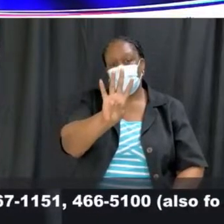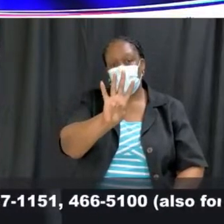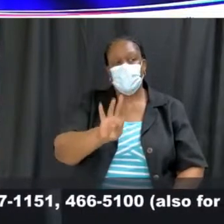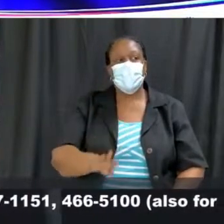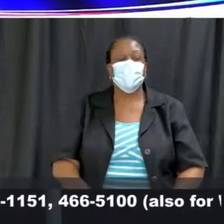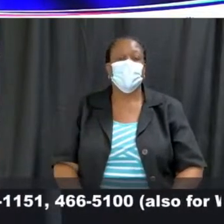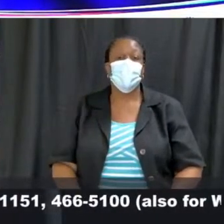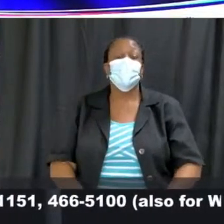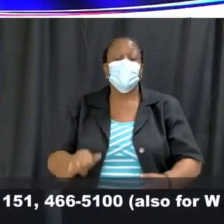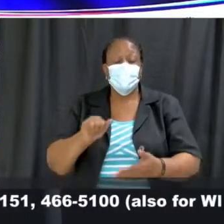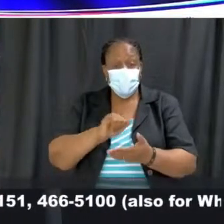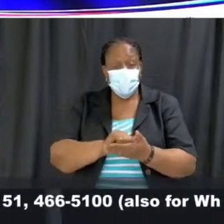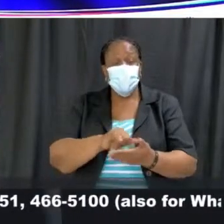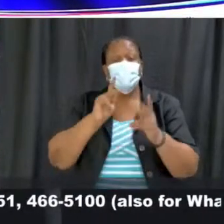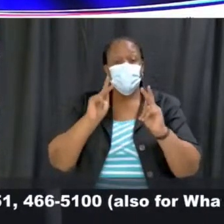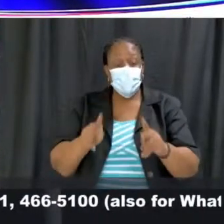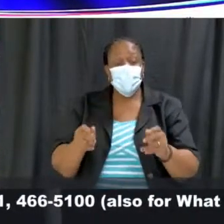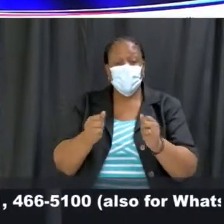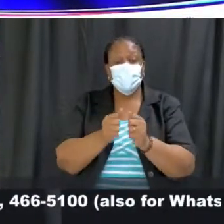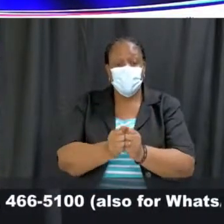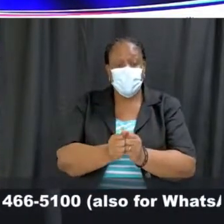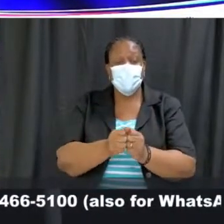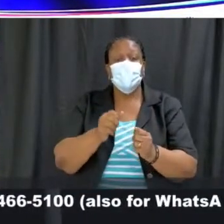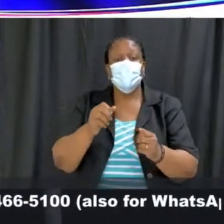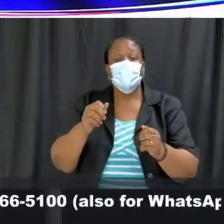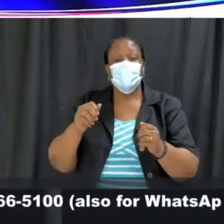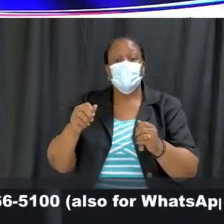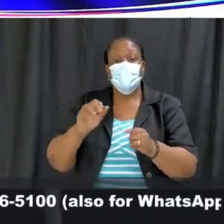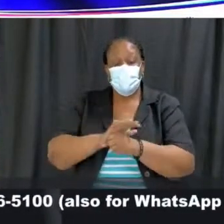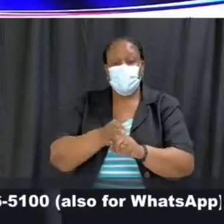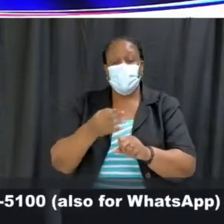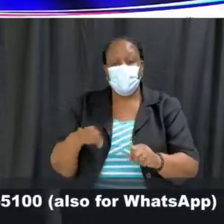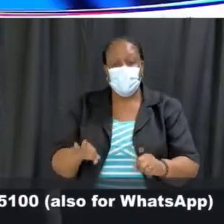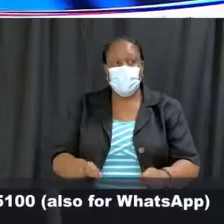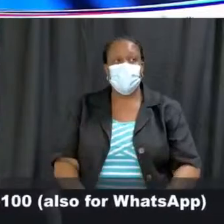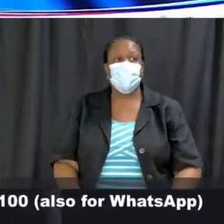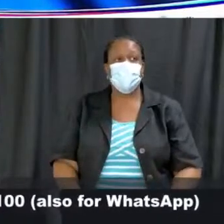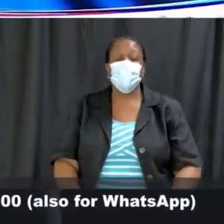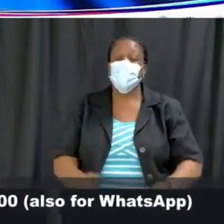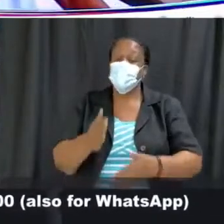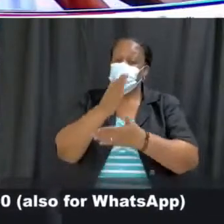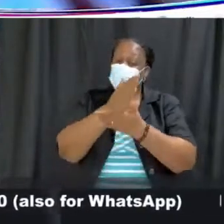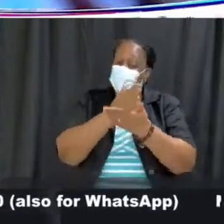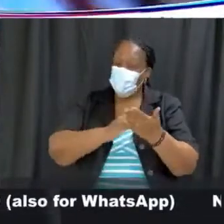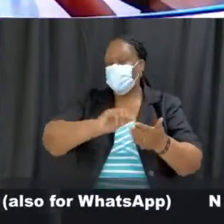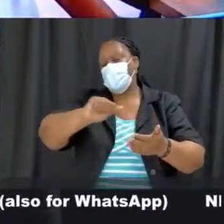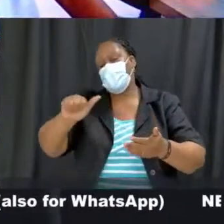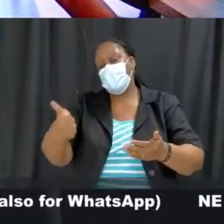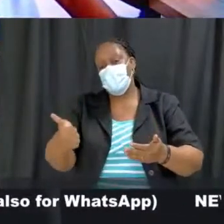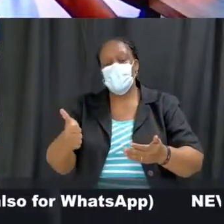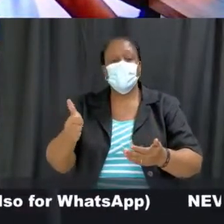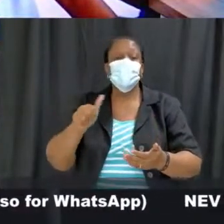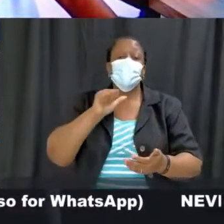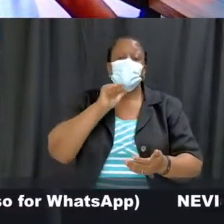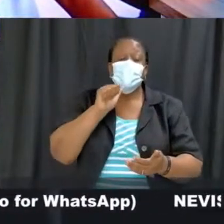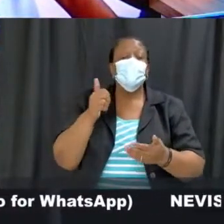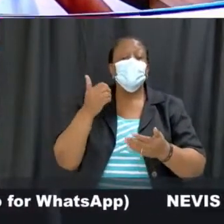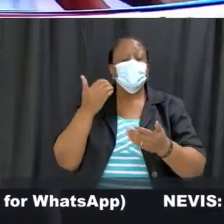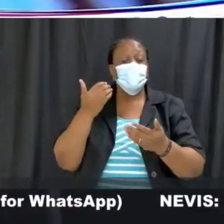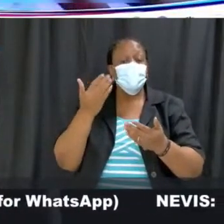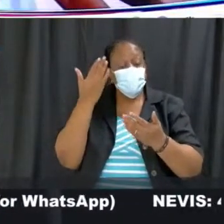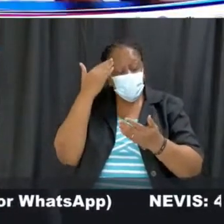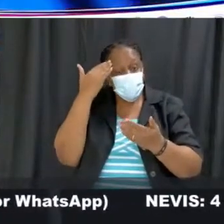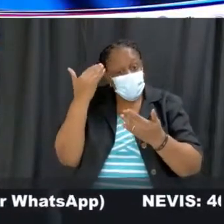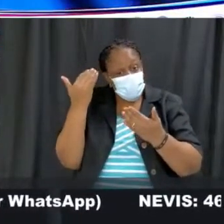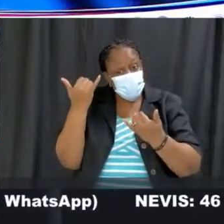COVID-19 cases. So there are still others who are not confirmed as being positive, but are asked